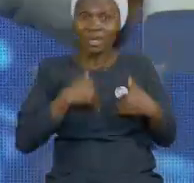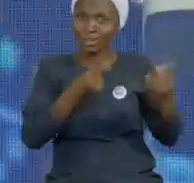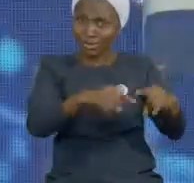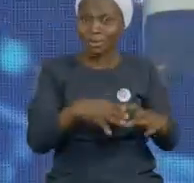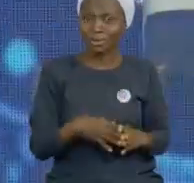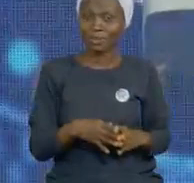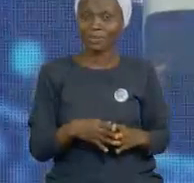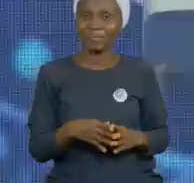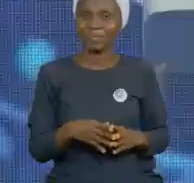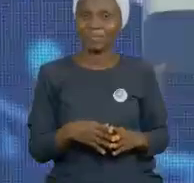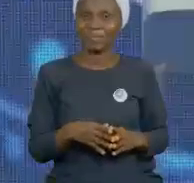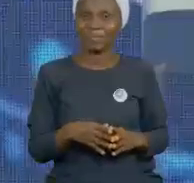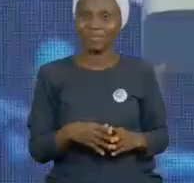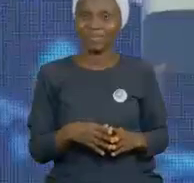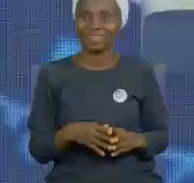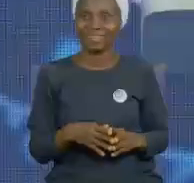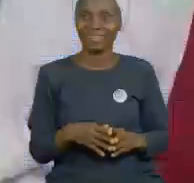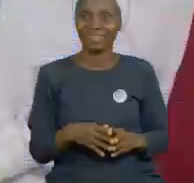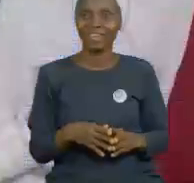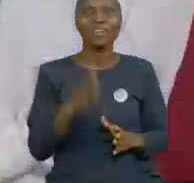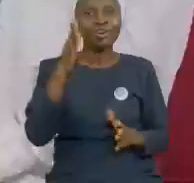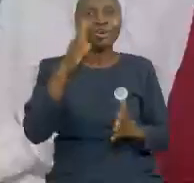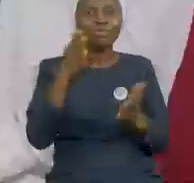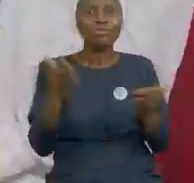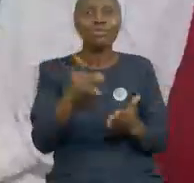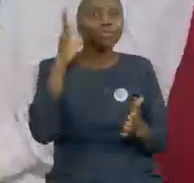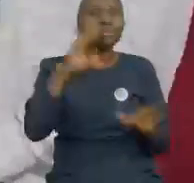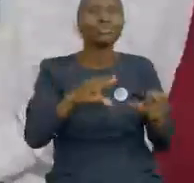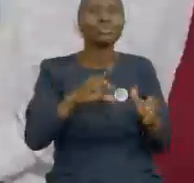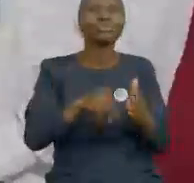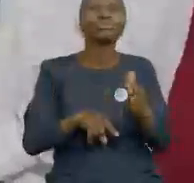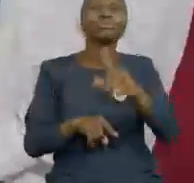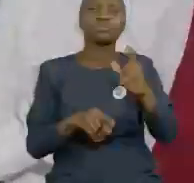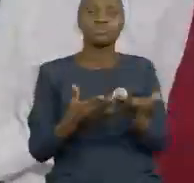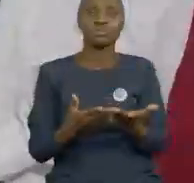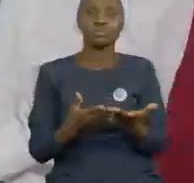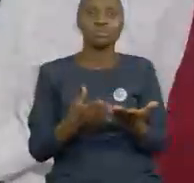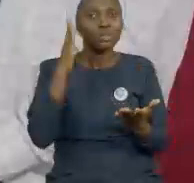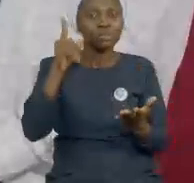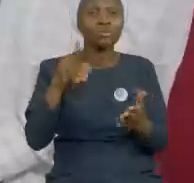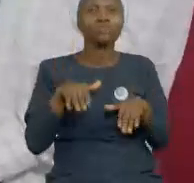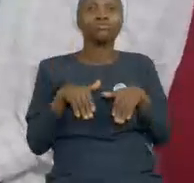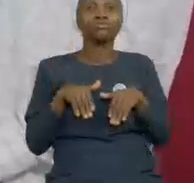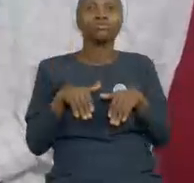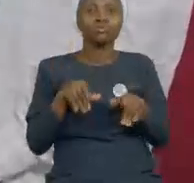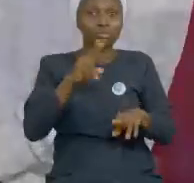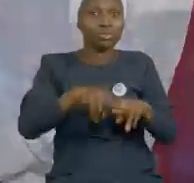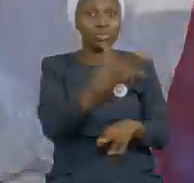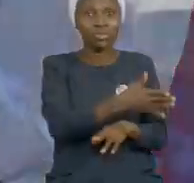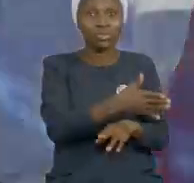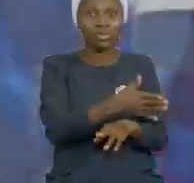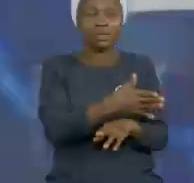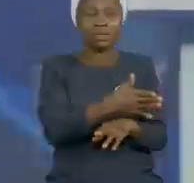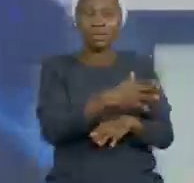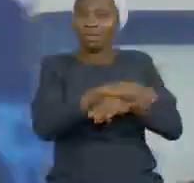come. What do you do? Will you fold your hand and sit down there? You